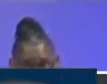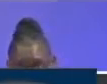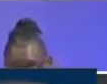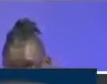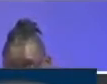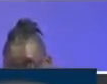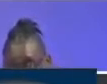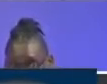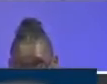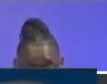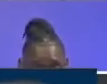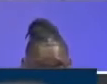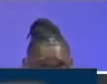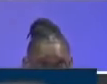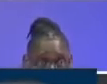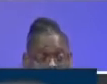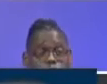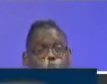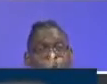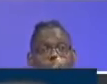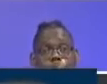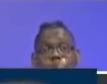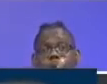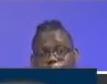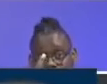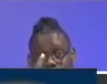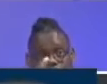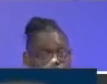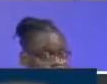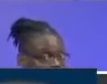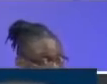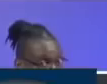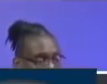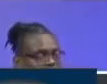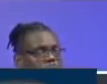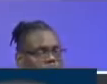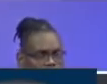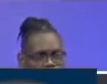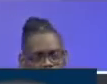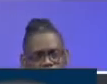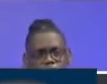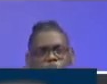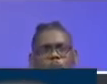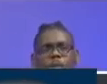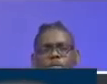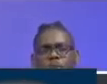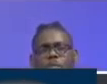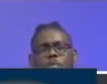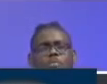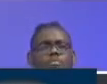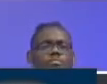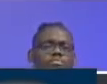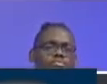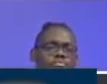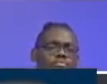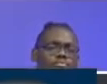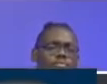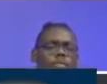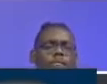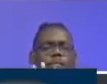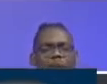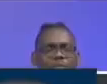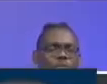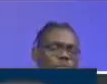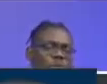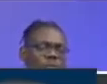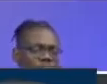of a 2-dose regime have dipped to about 500 to 700, more like 700 to 800